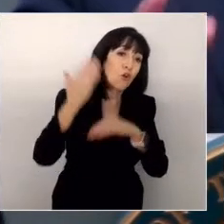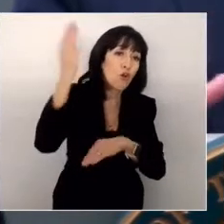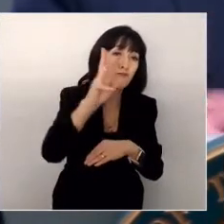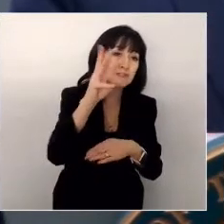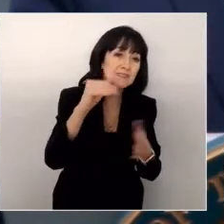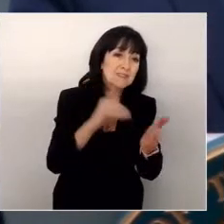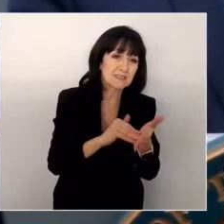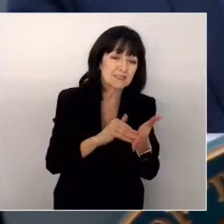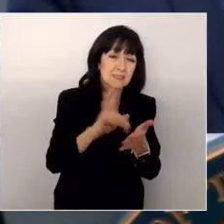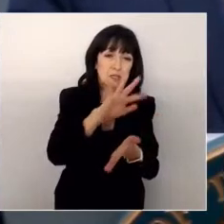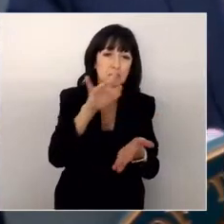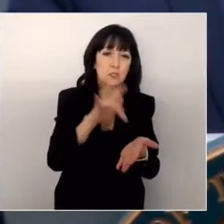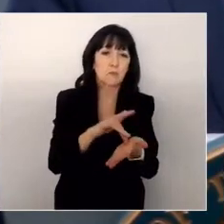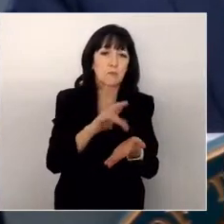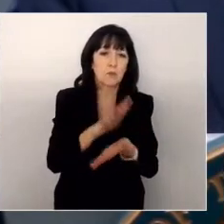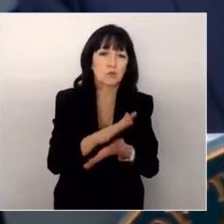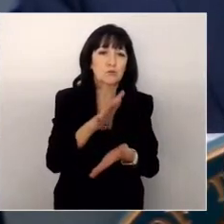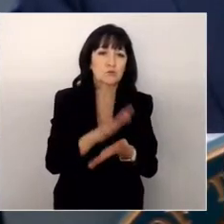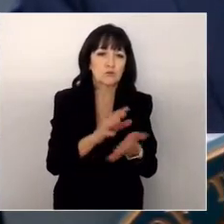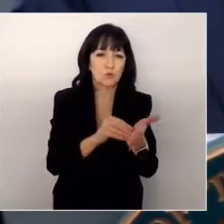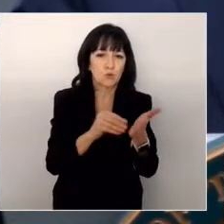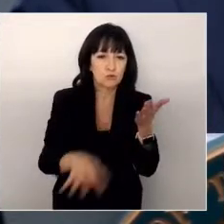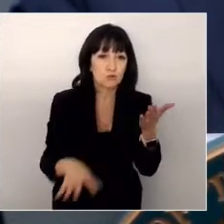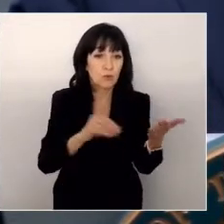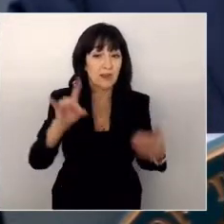and 80% of our high school students.